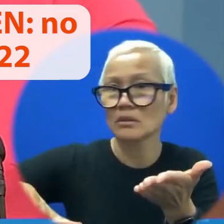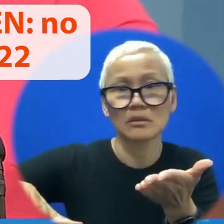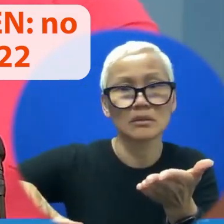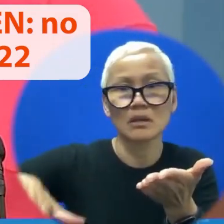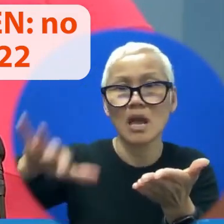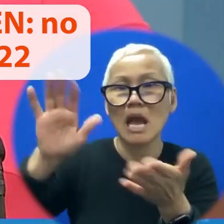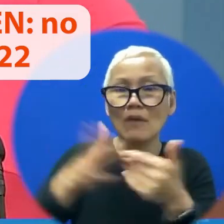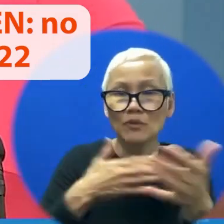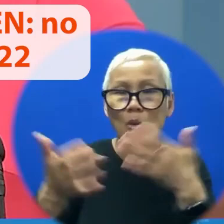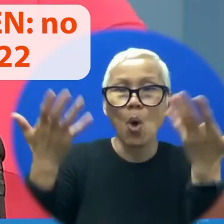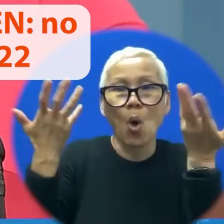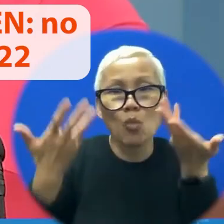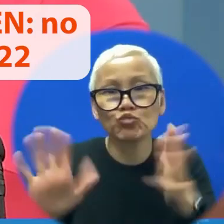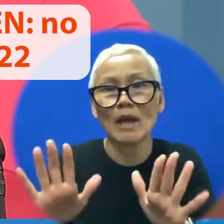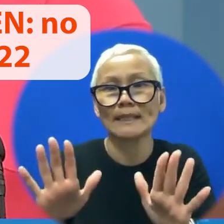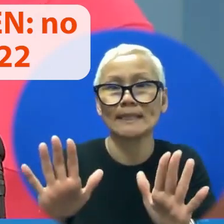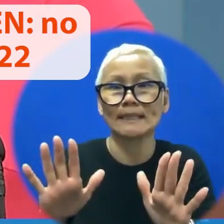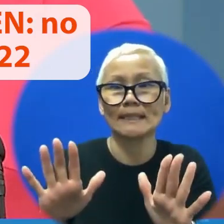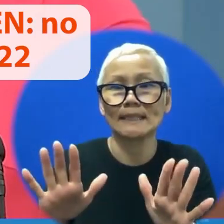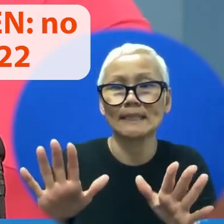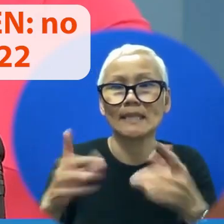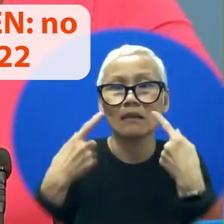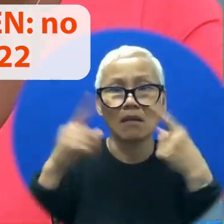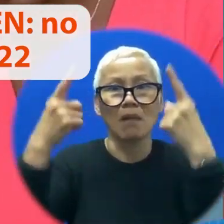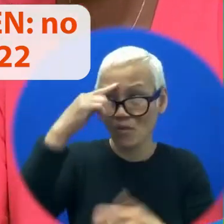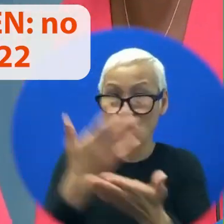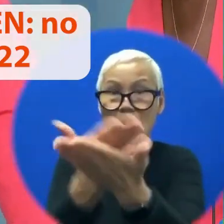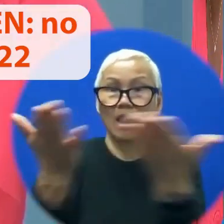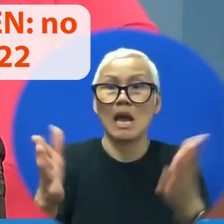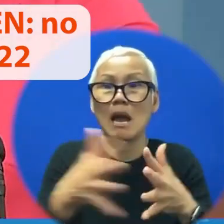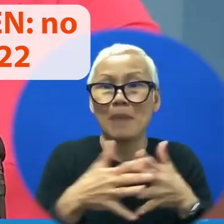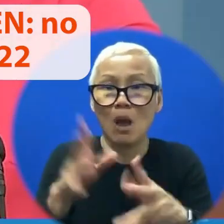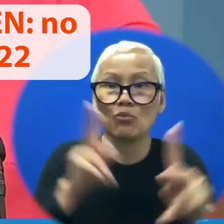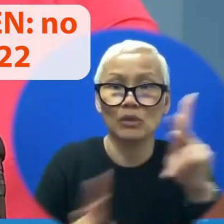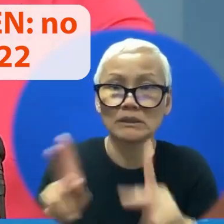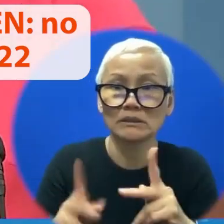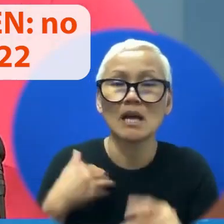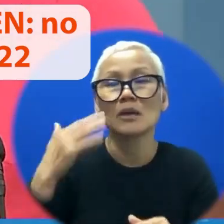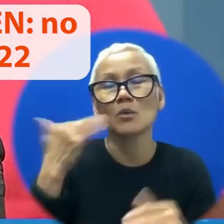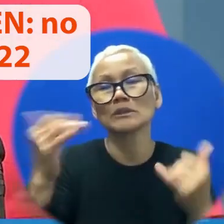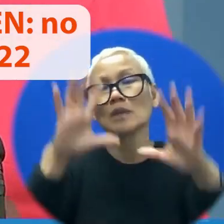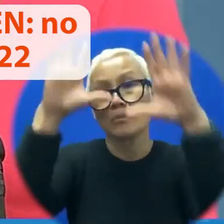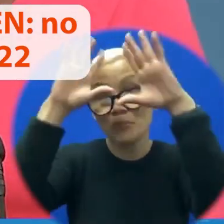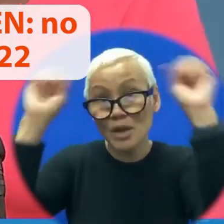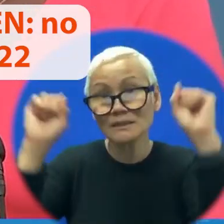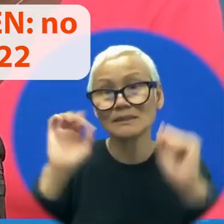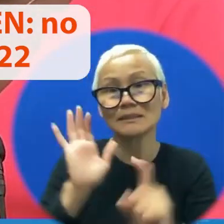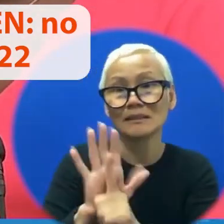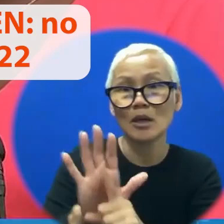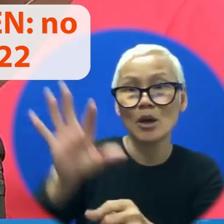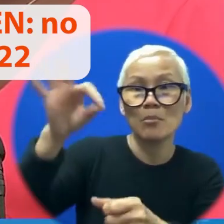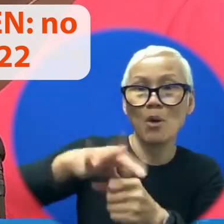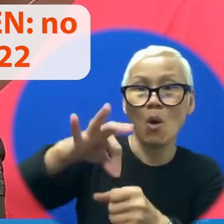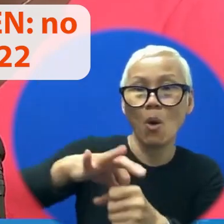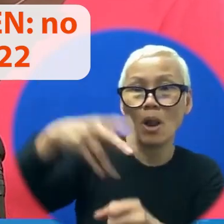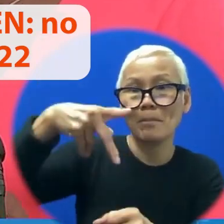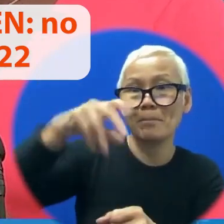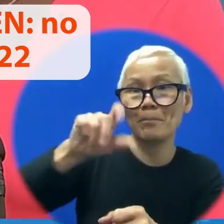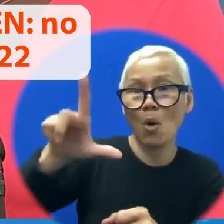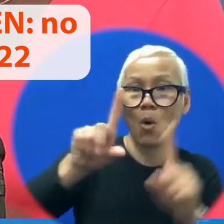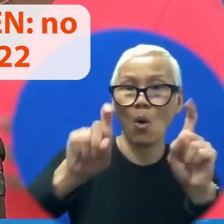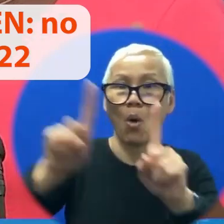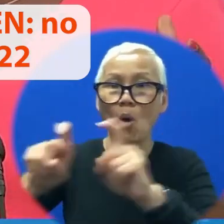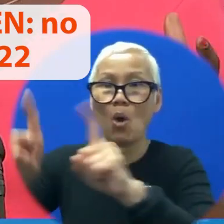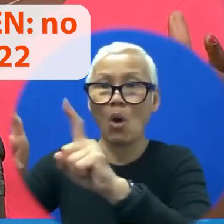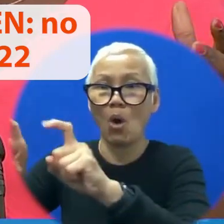away the things that we have been able to accomplish. Look, I know you're talking about the president's poll, but the thing